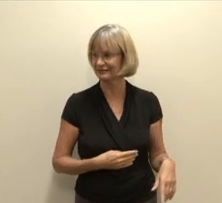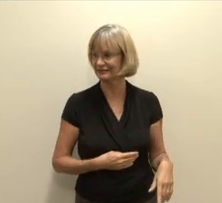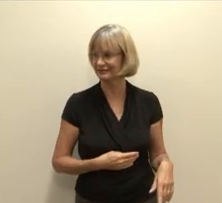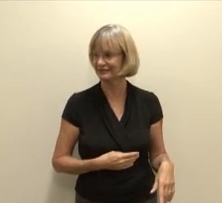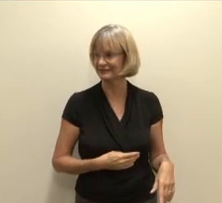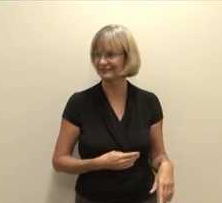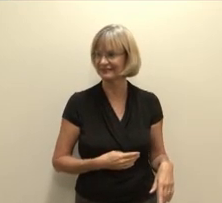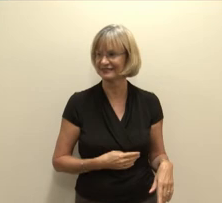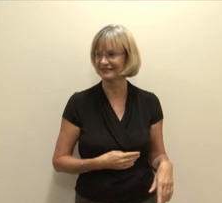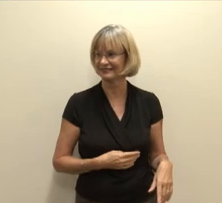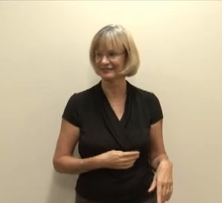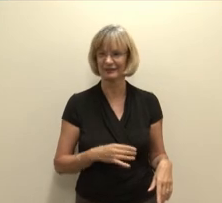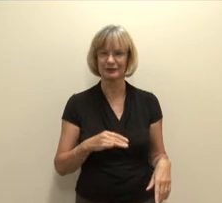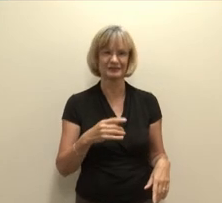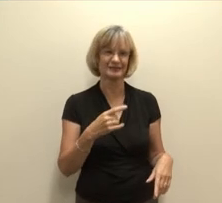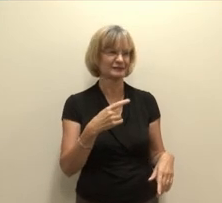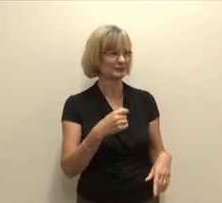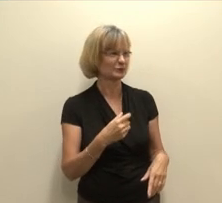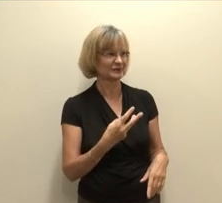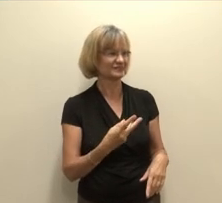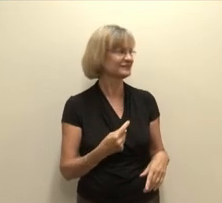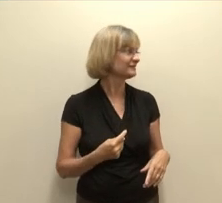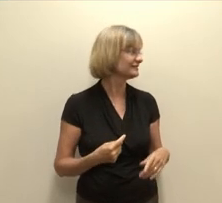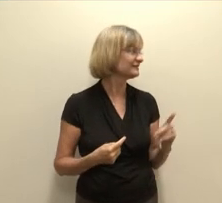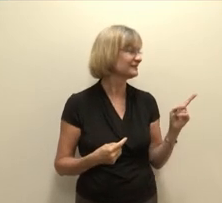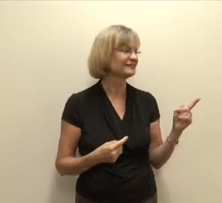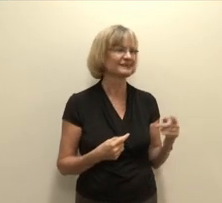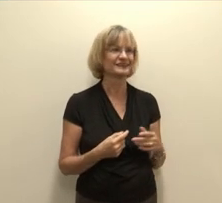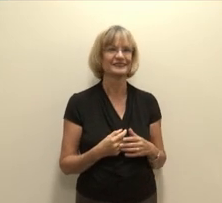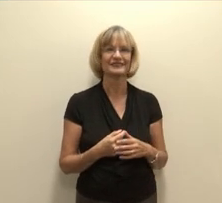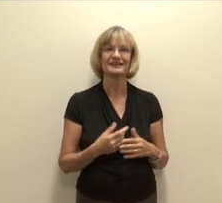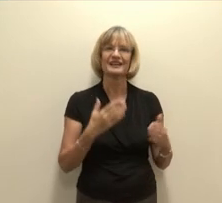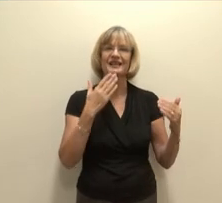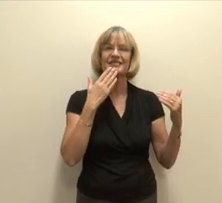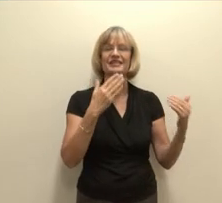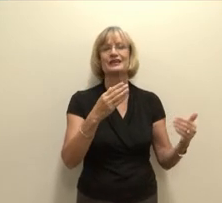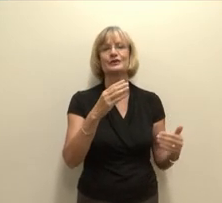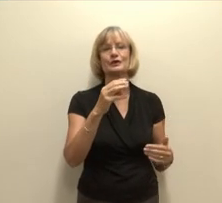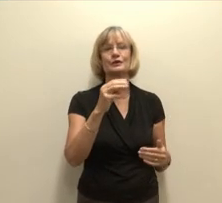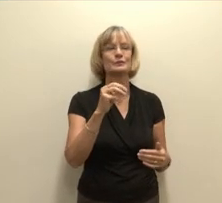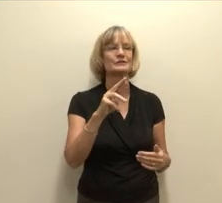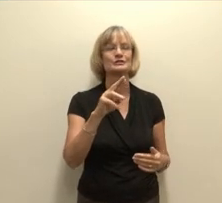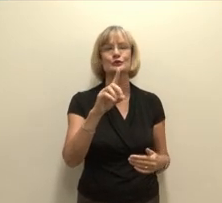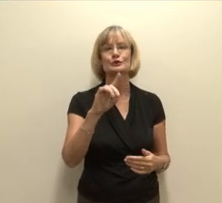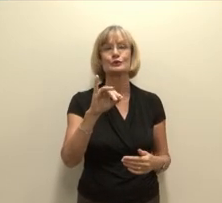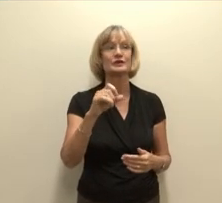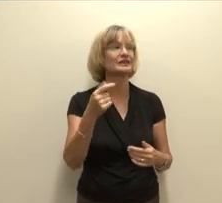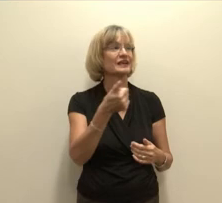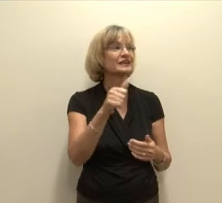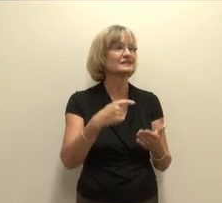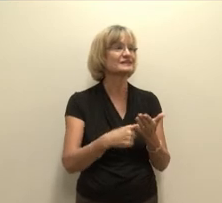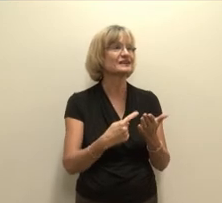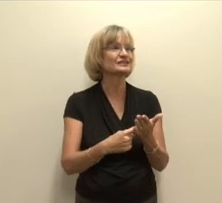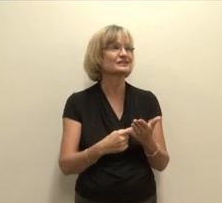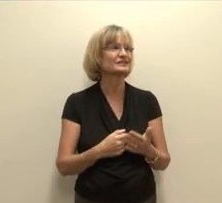My pleasure, Mr. Dupuy. Oh, okay. Thank you, Mr. Dupuy. Any discussion?